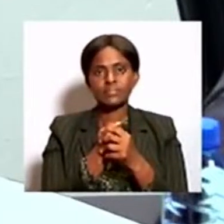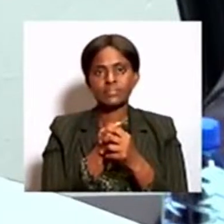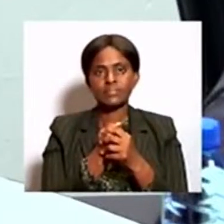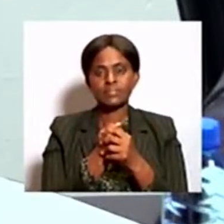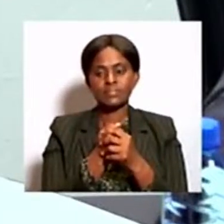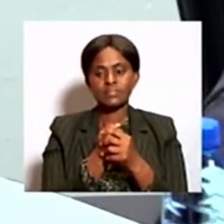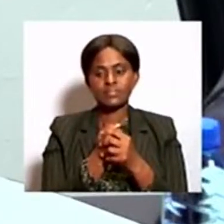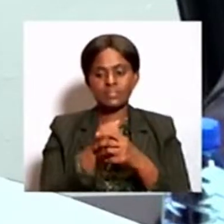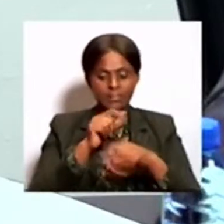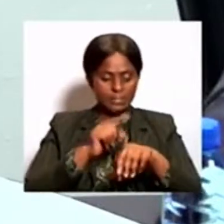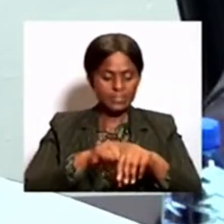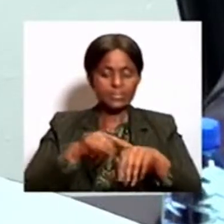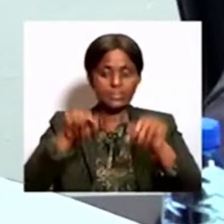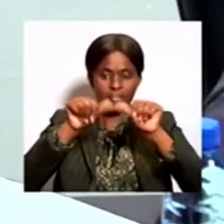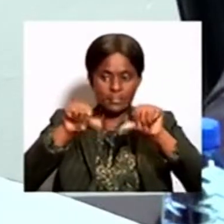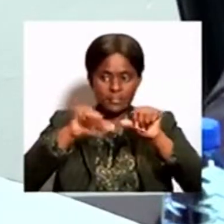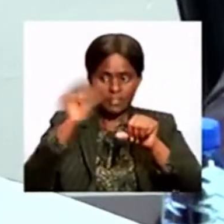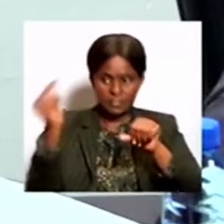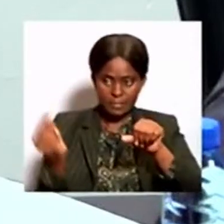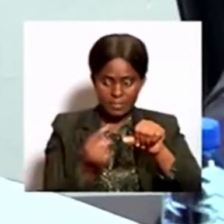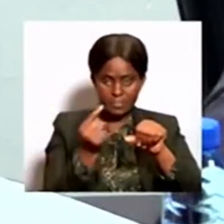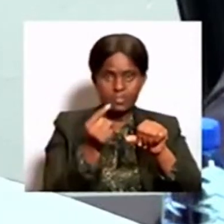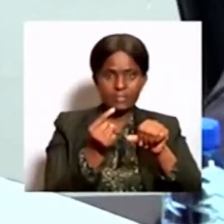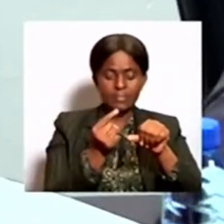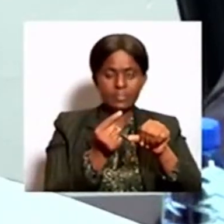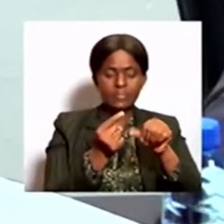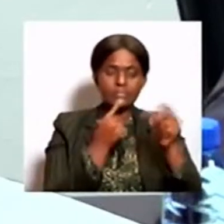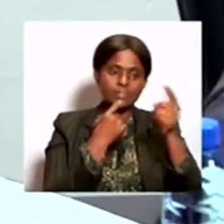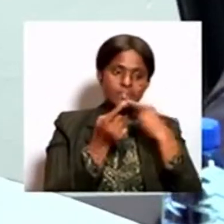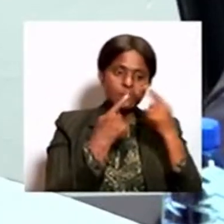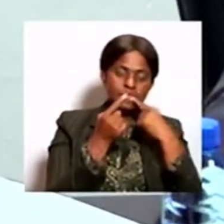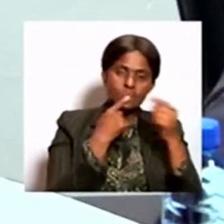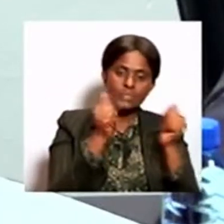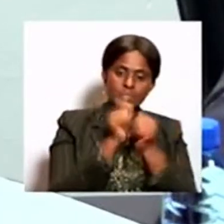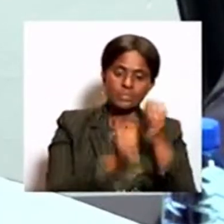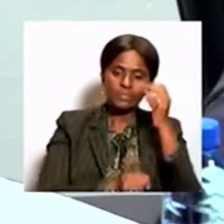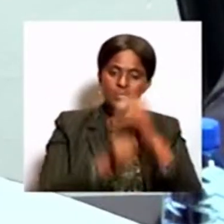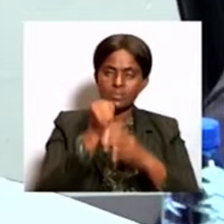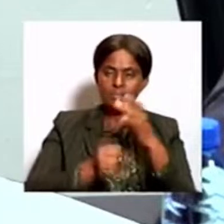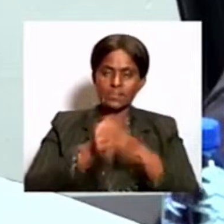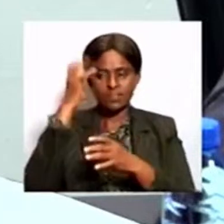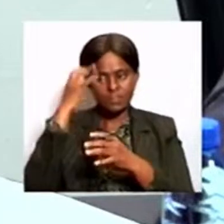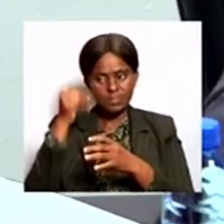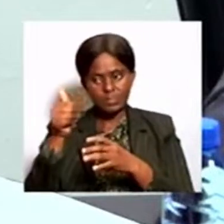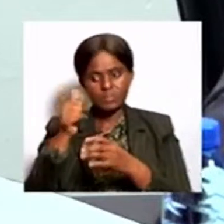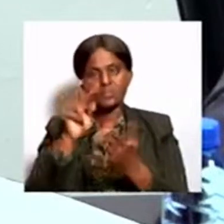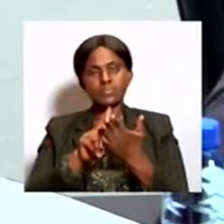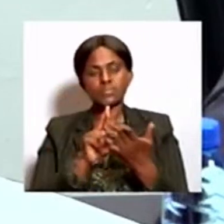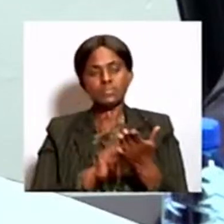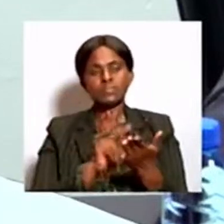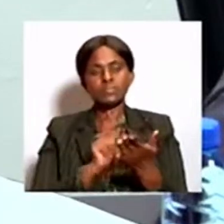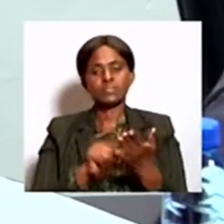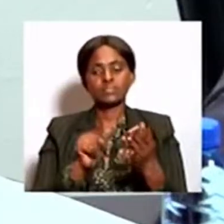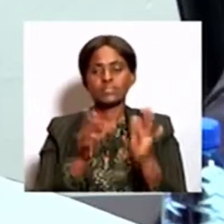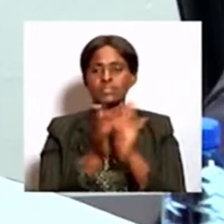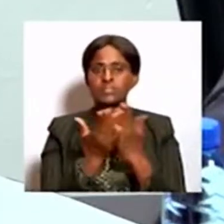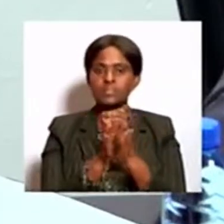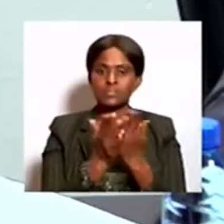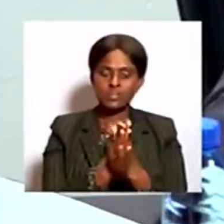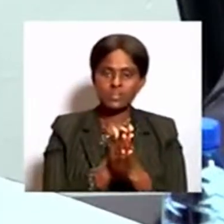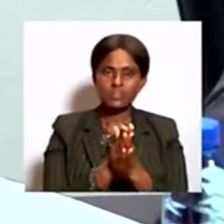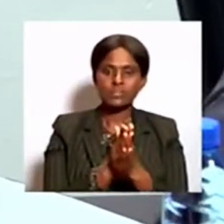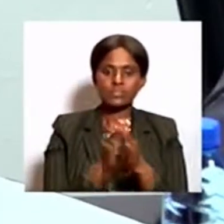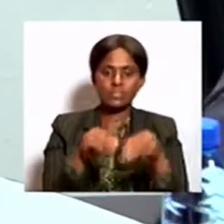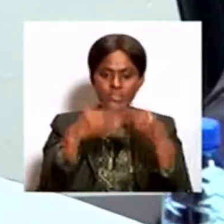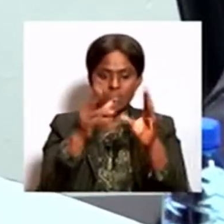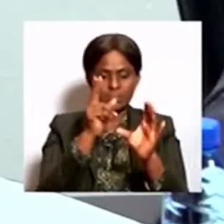at the time orders came through, of course, we interacted with several officers, including the stores officers. They're the ones who record the logbooks because they're the one who issue